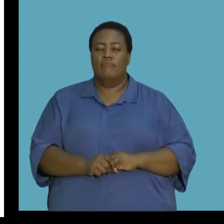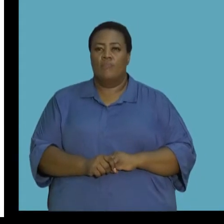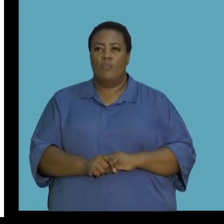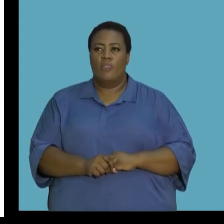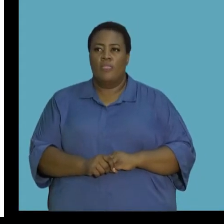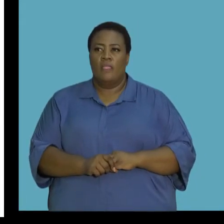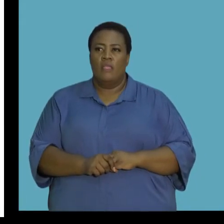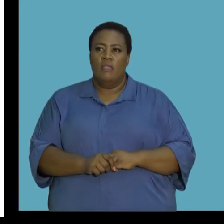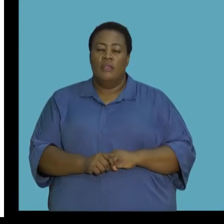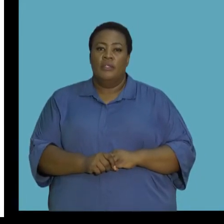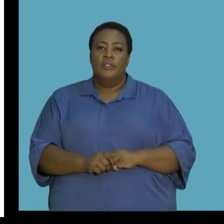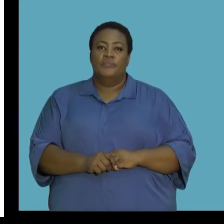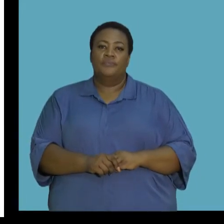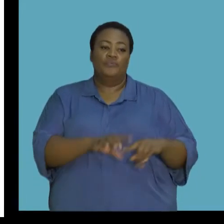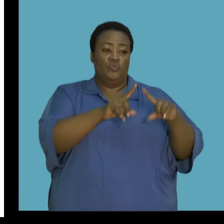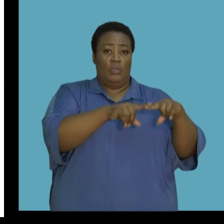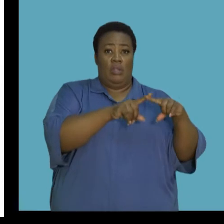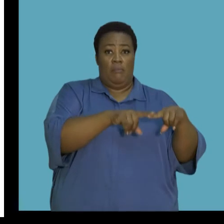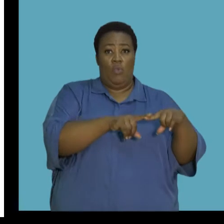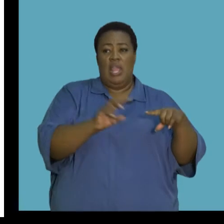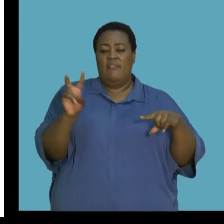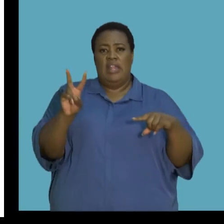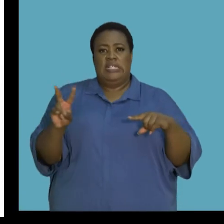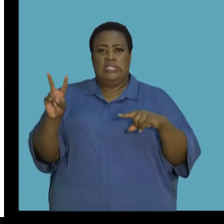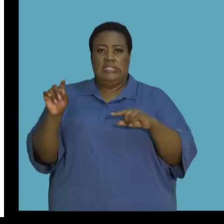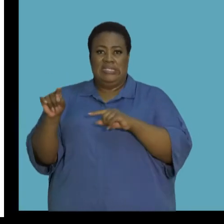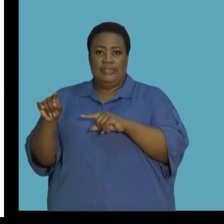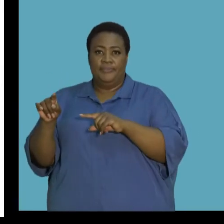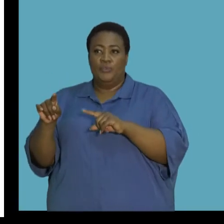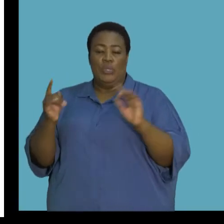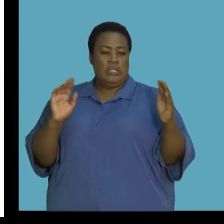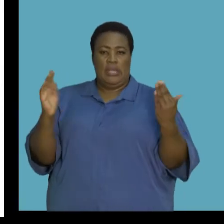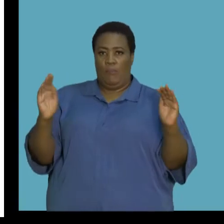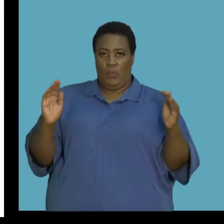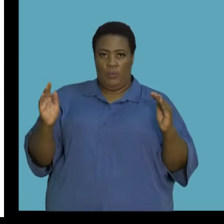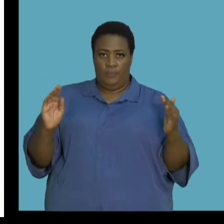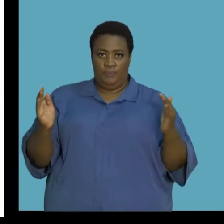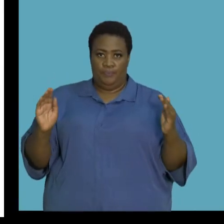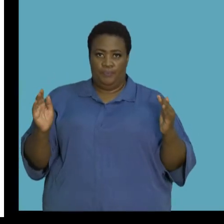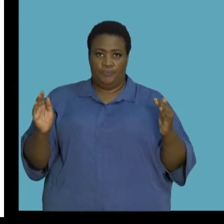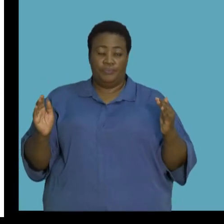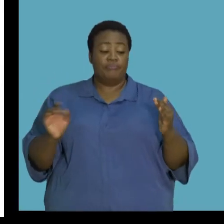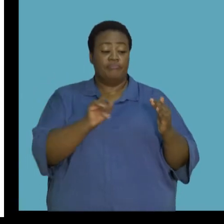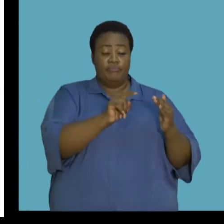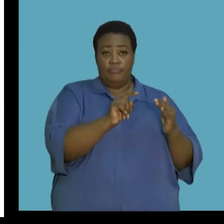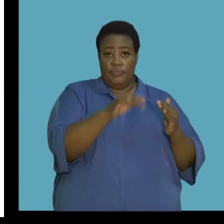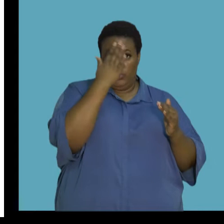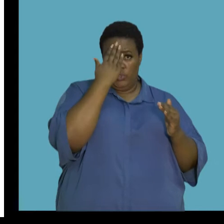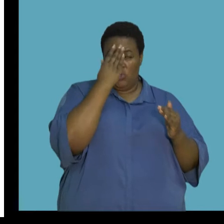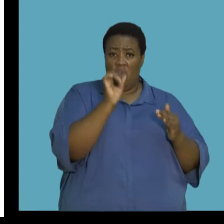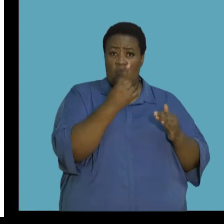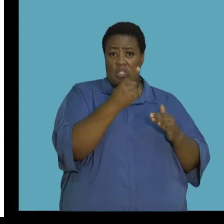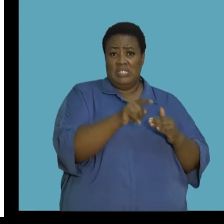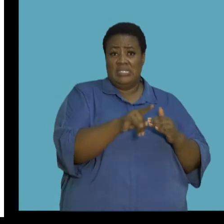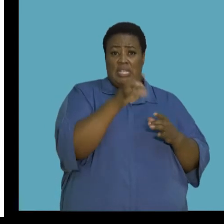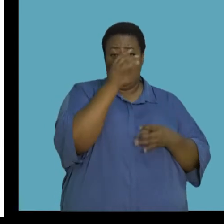So let's look at reliability and validity in a comparison table. So when we look at reliability, we know